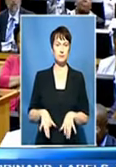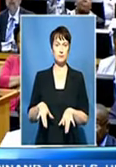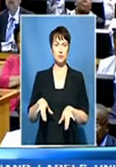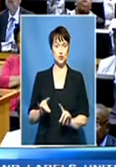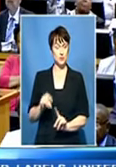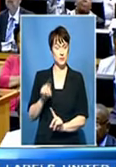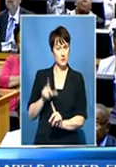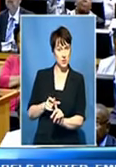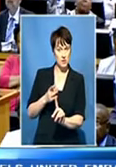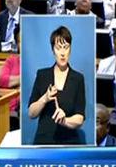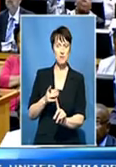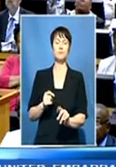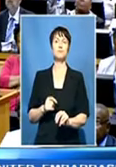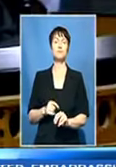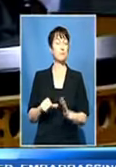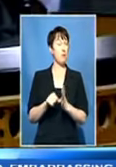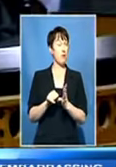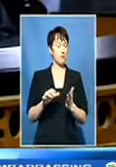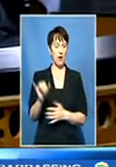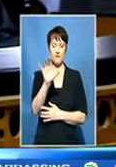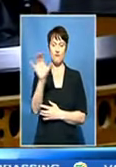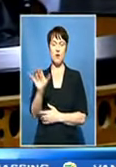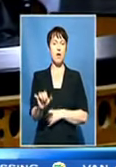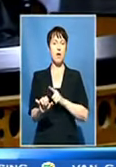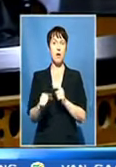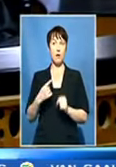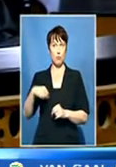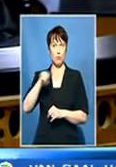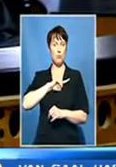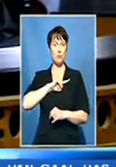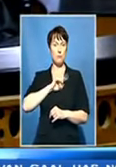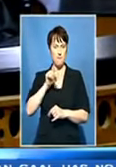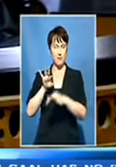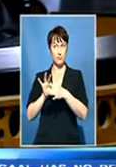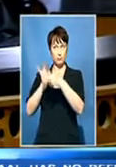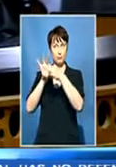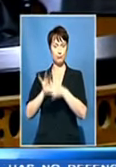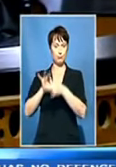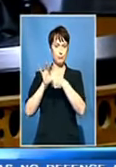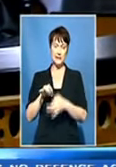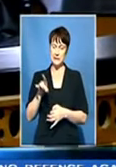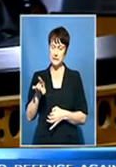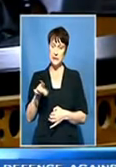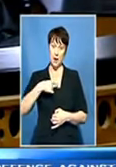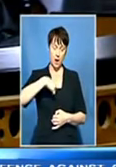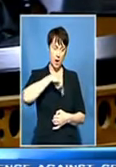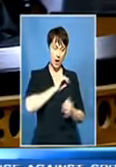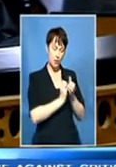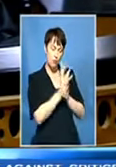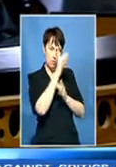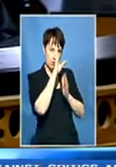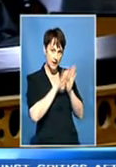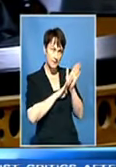offing. The names of Ndantanene, David Van Rooyen, have come up. Could there be more in the coming days?